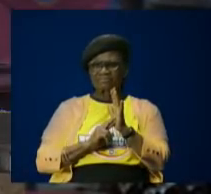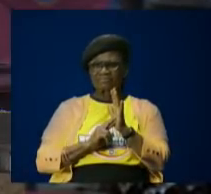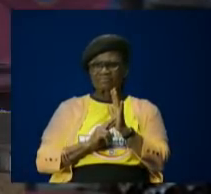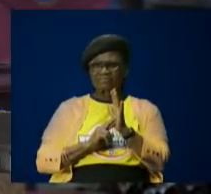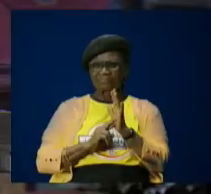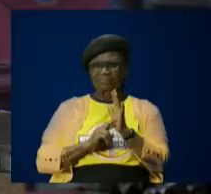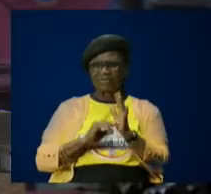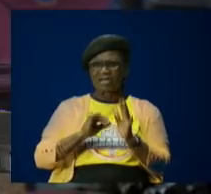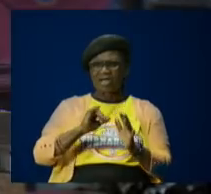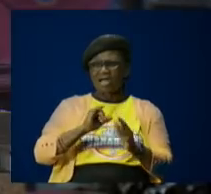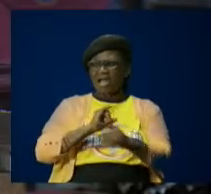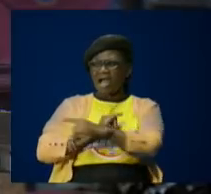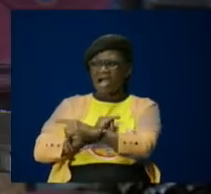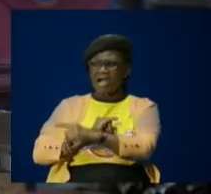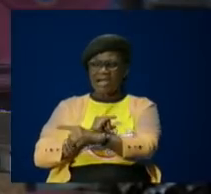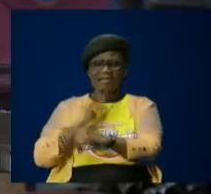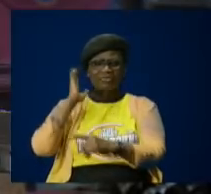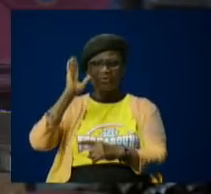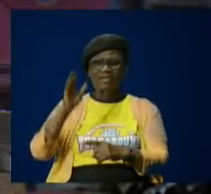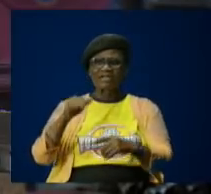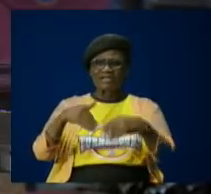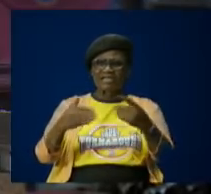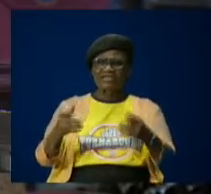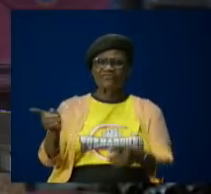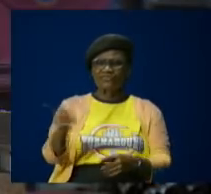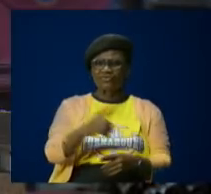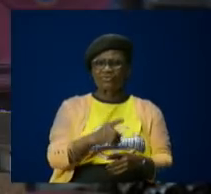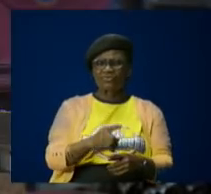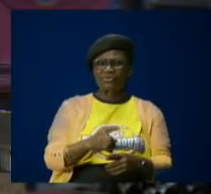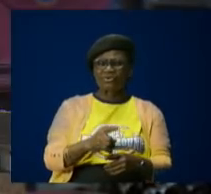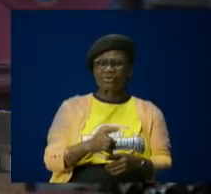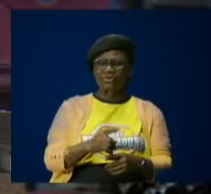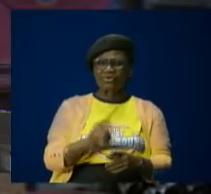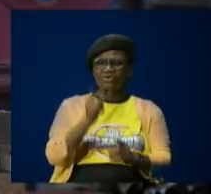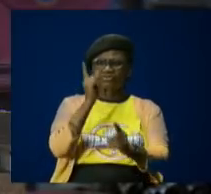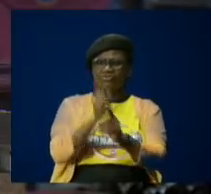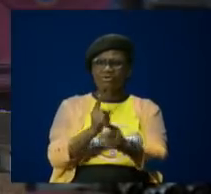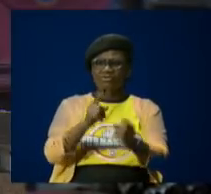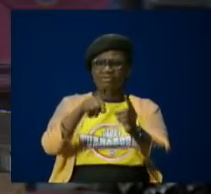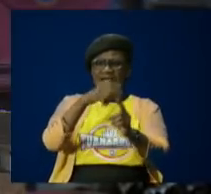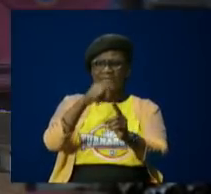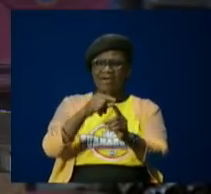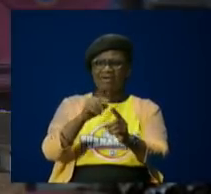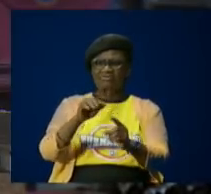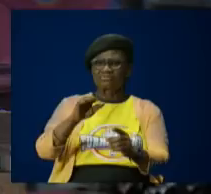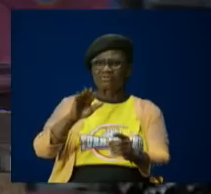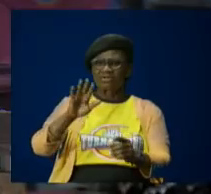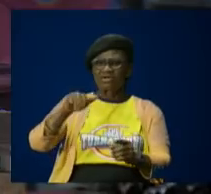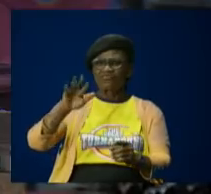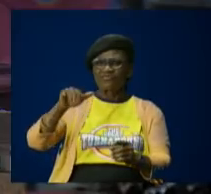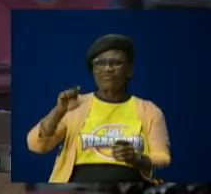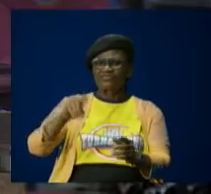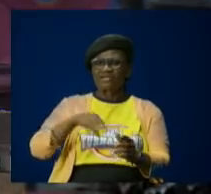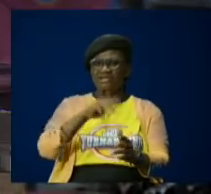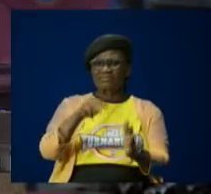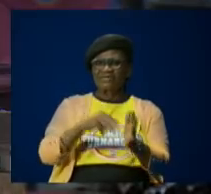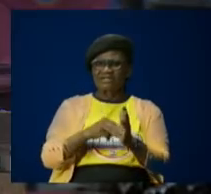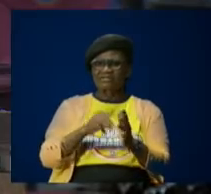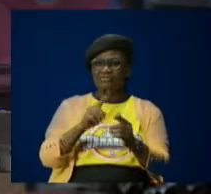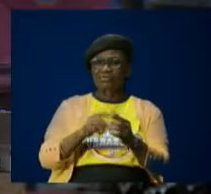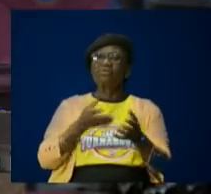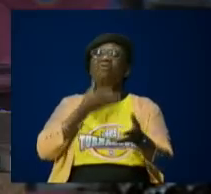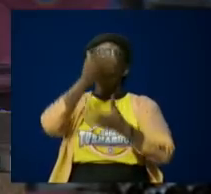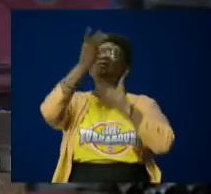I'm going to give you just about 15 minutes to cry to God on